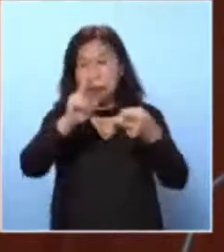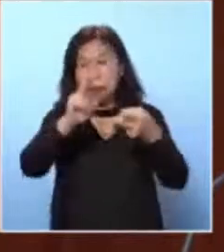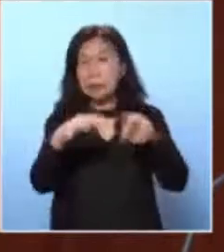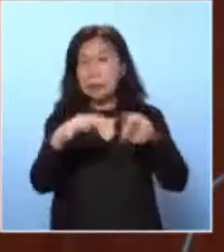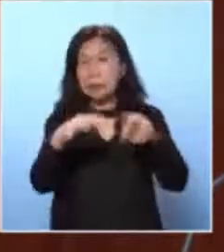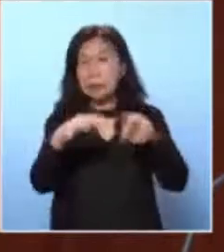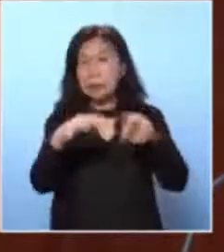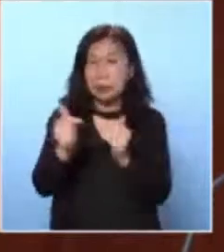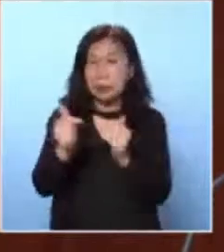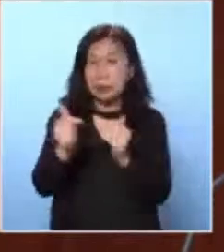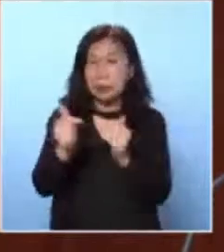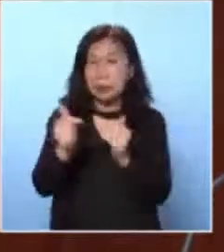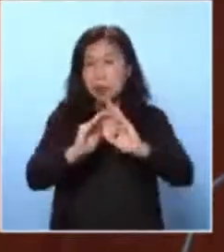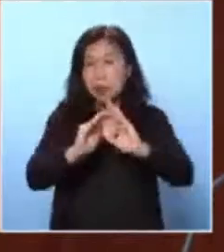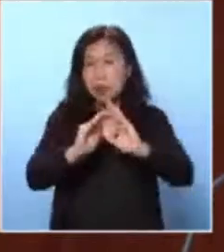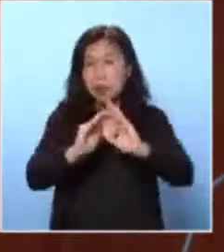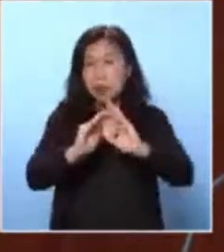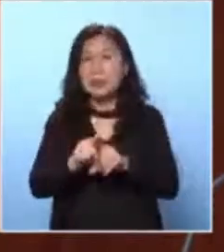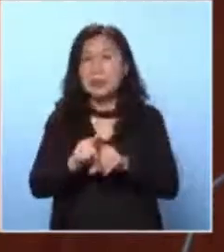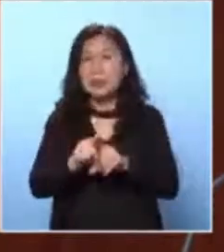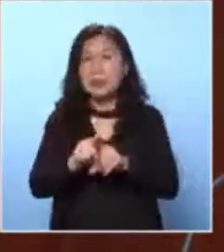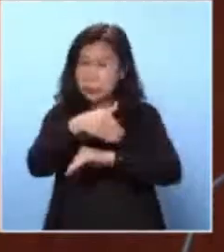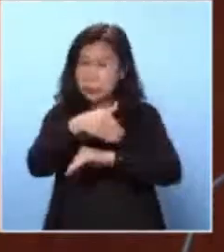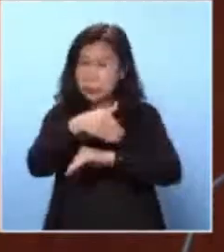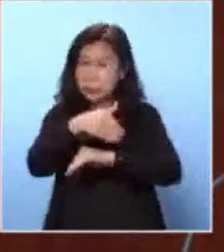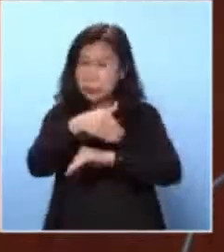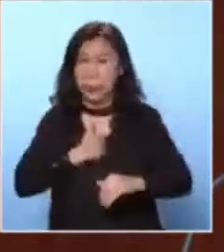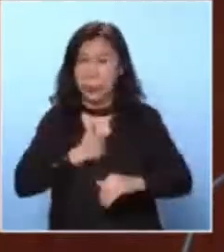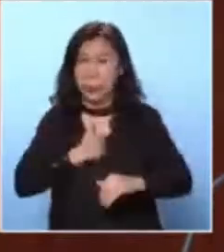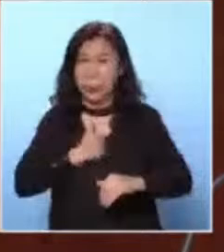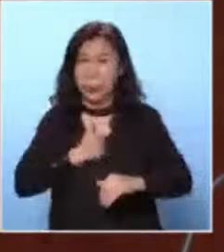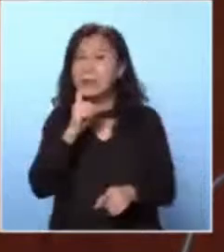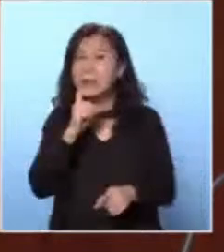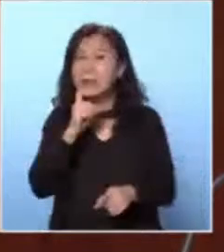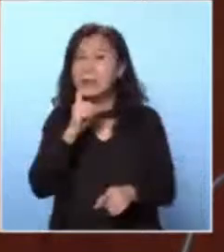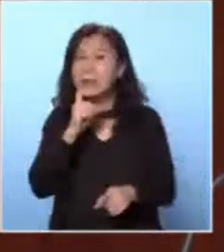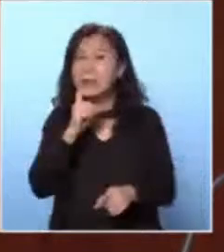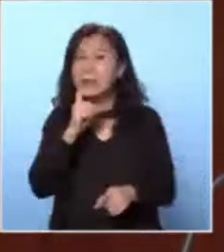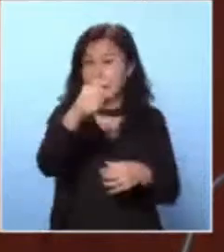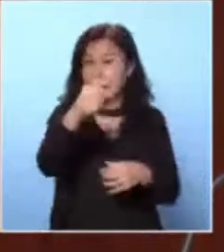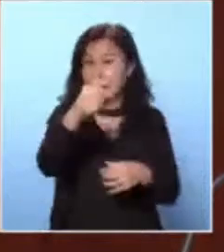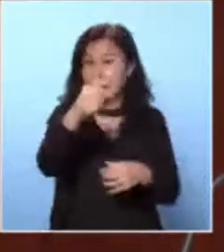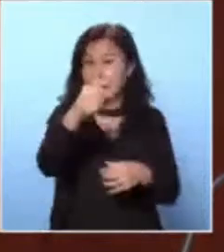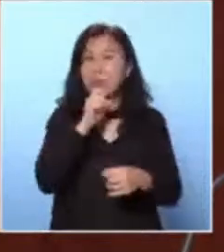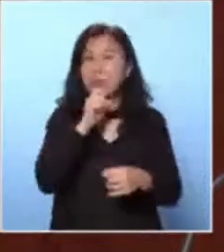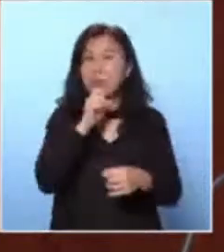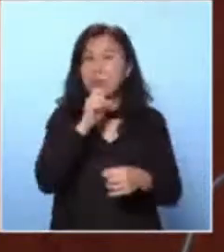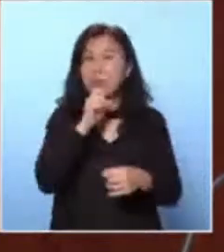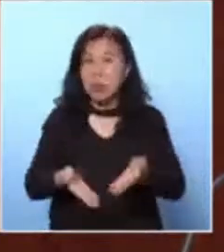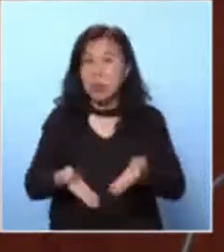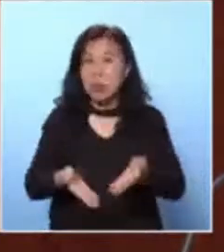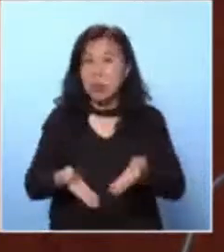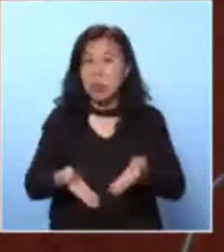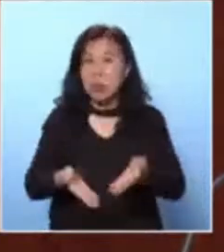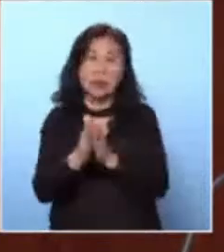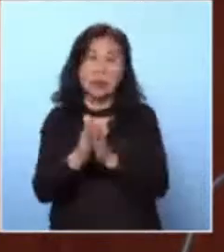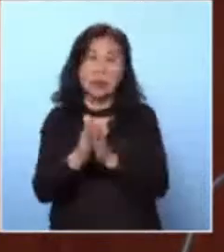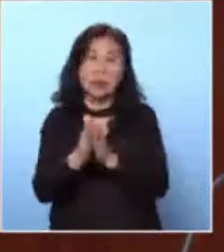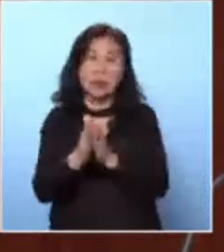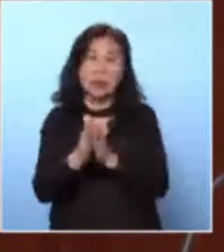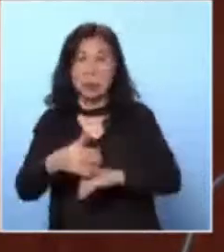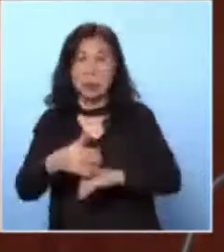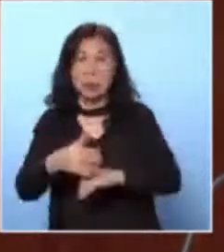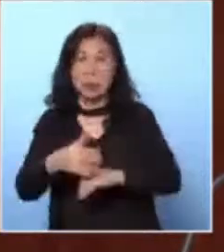The Hong Kong HA is planning or undertaking 10 redevelopment projects to provide some 32,800 flats